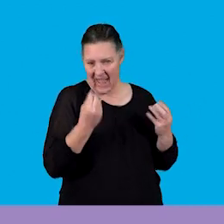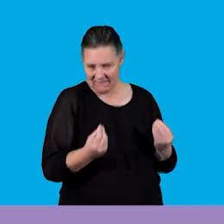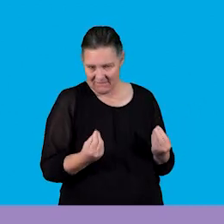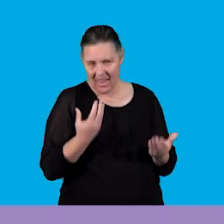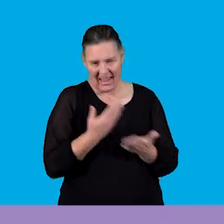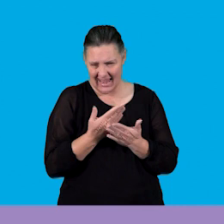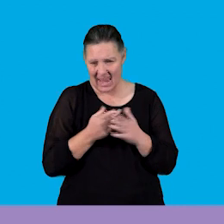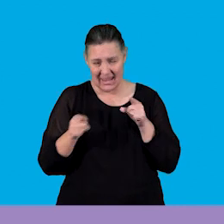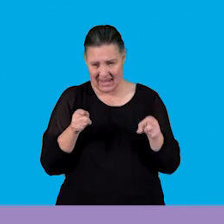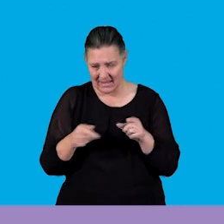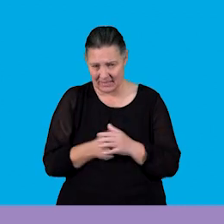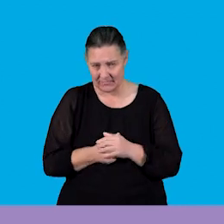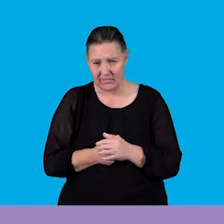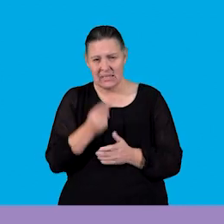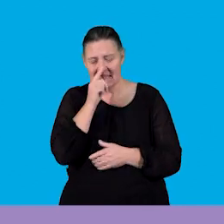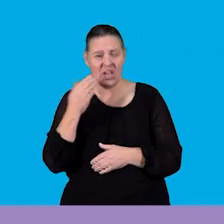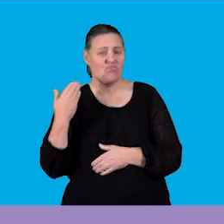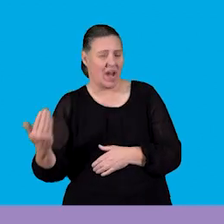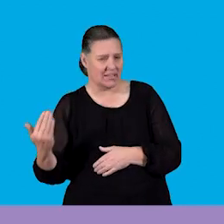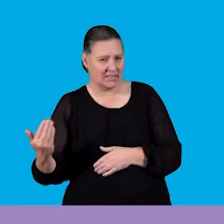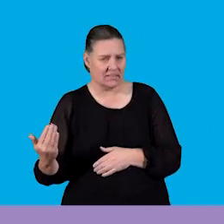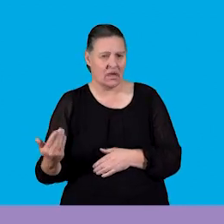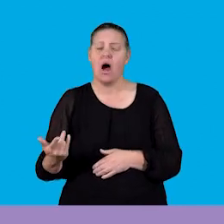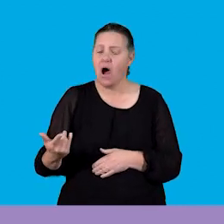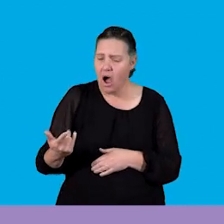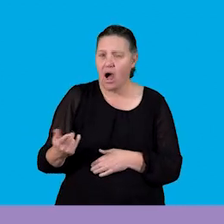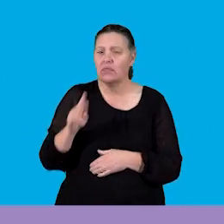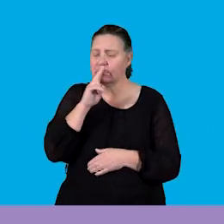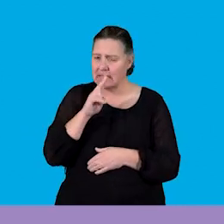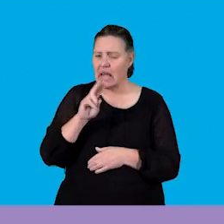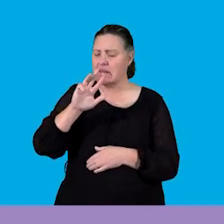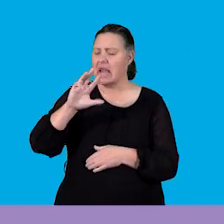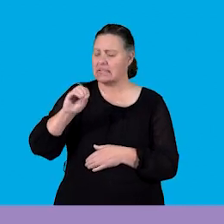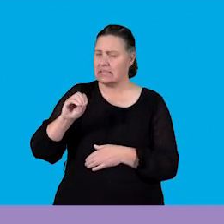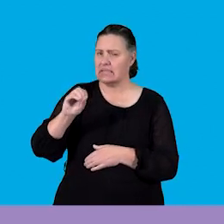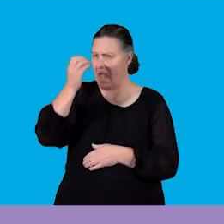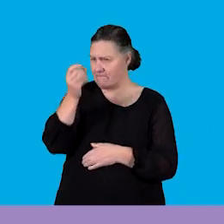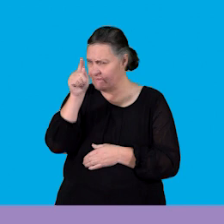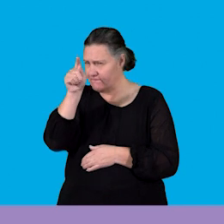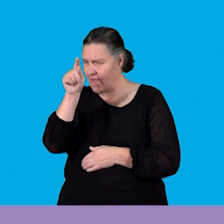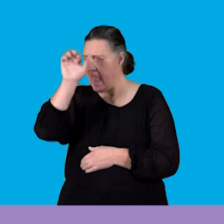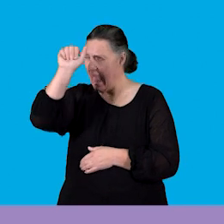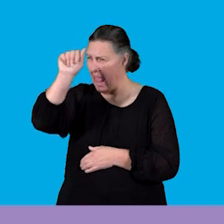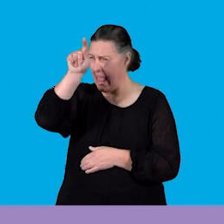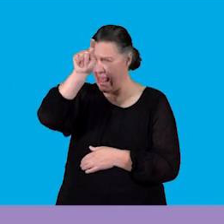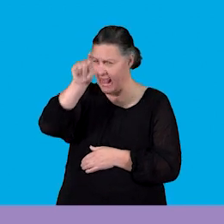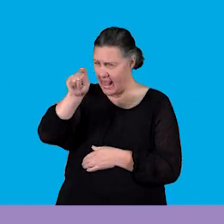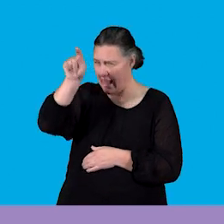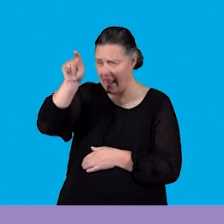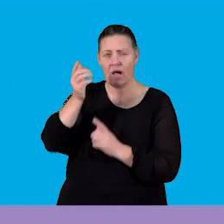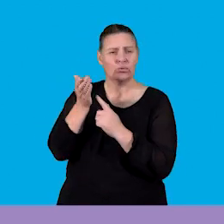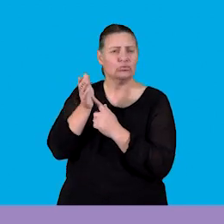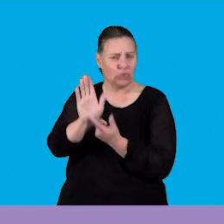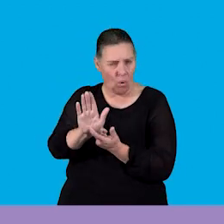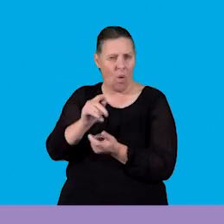the the triangle here on the right hand side, we can see that it is a right angle triangle because we have